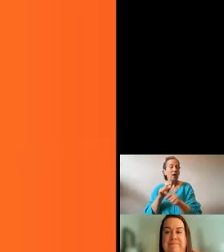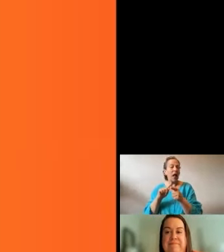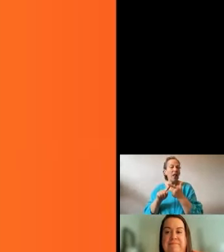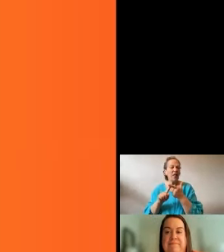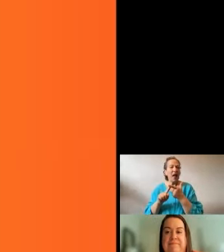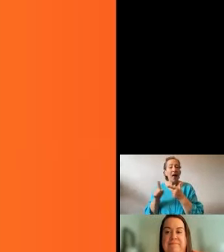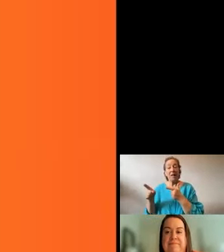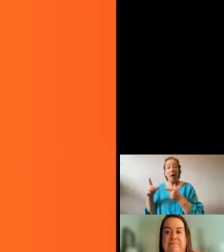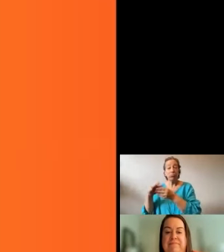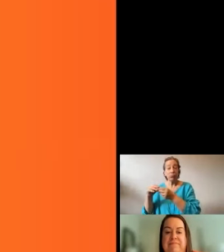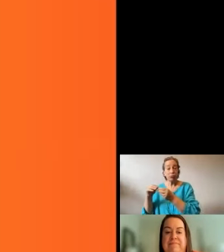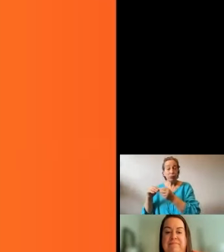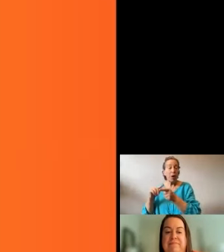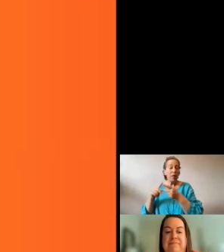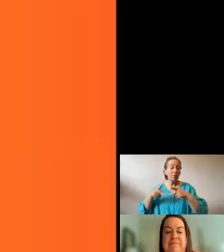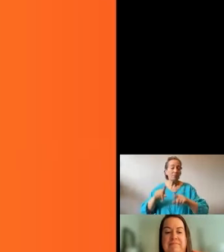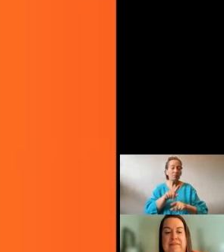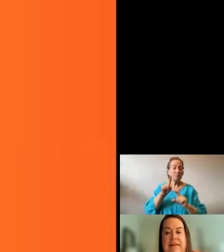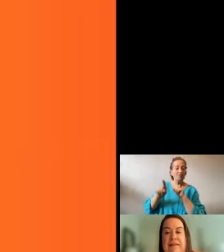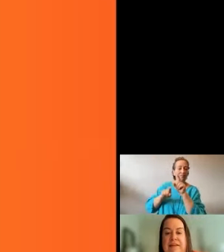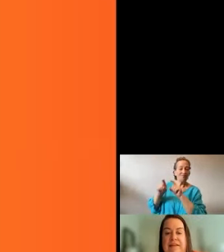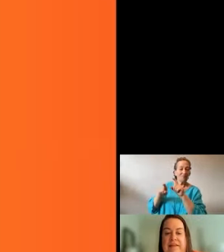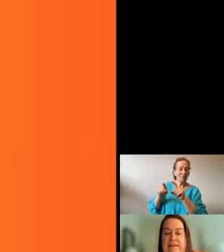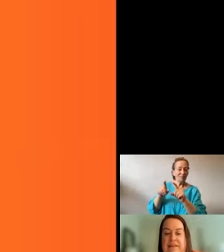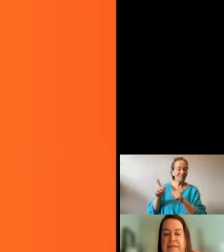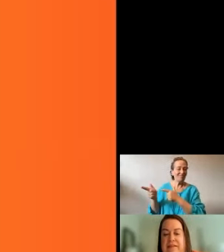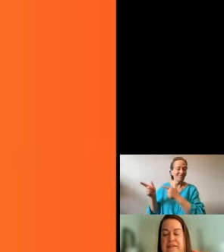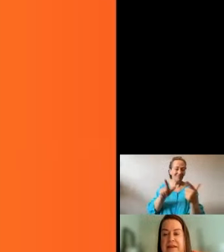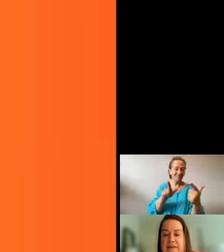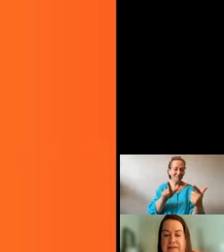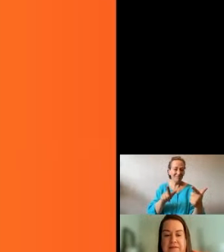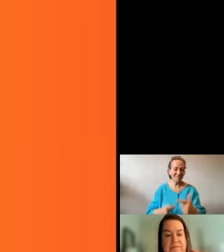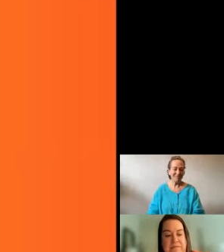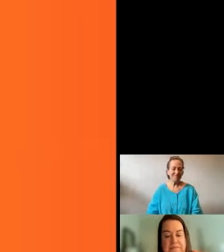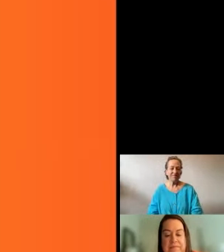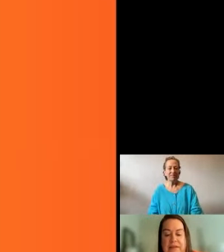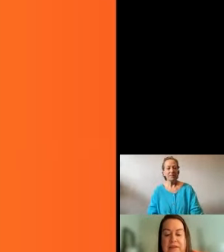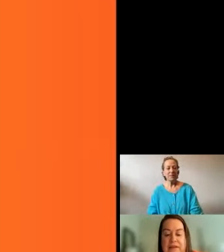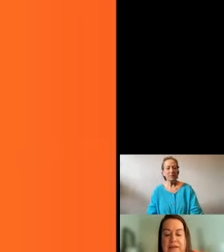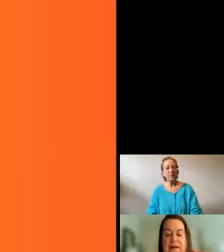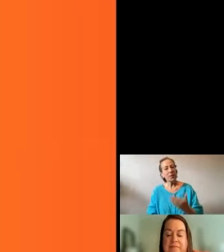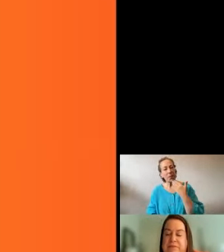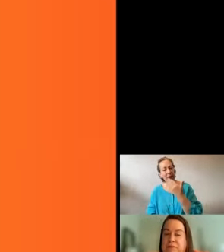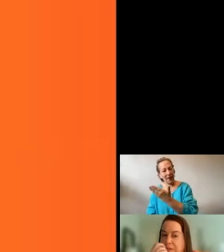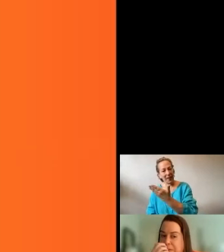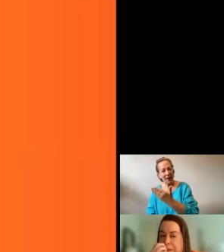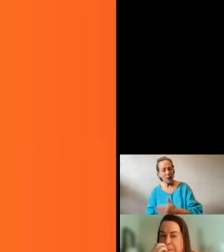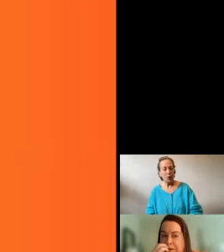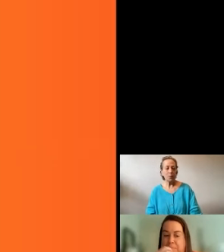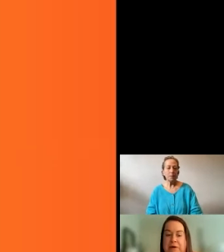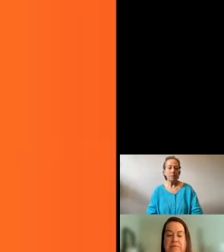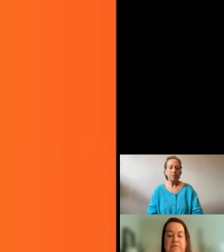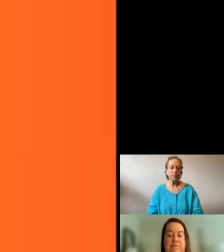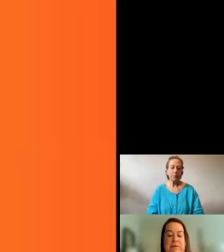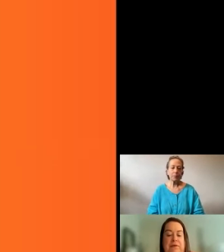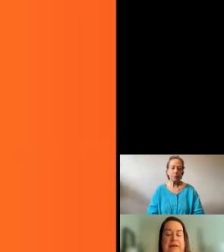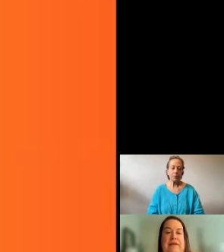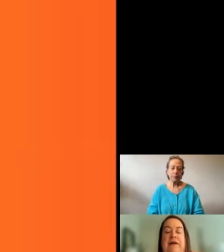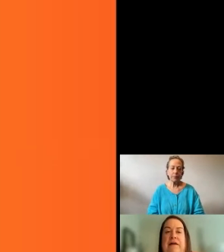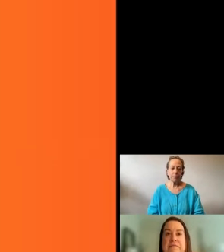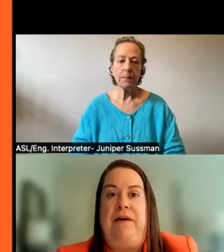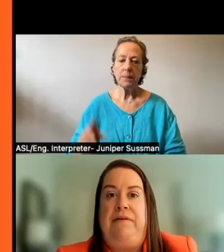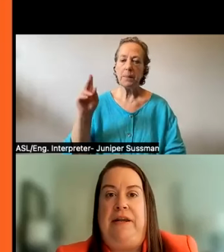more questions. Katie, that's it. Pass it back to you. Thank you. Thank you. So let's talk a bit about